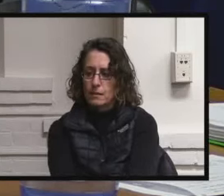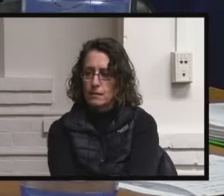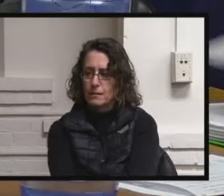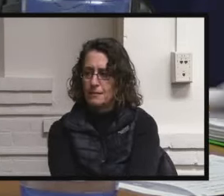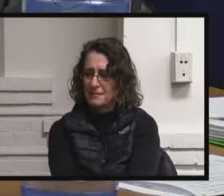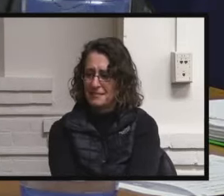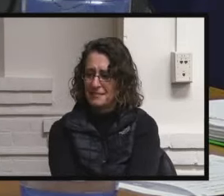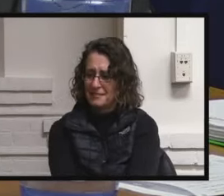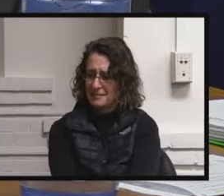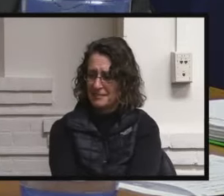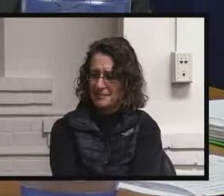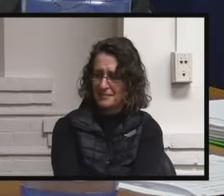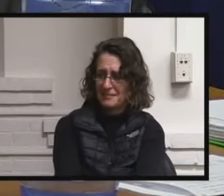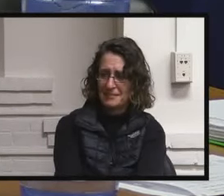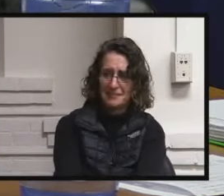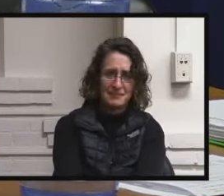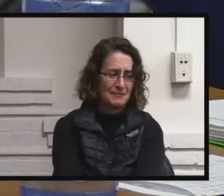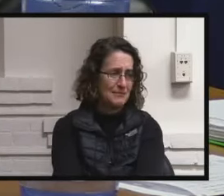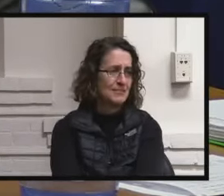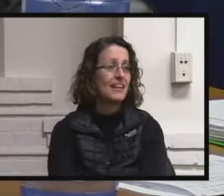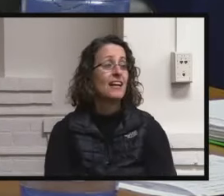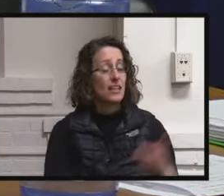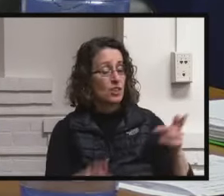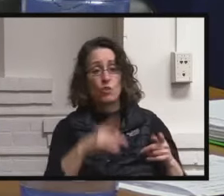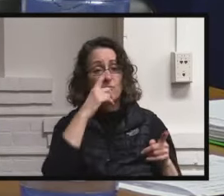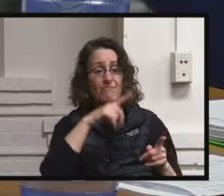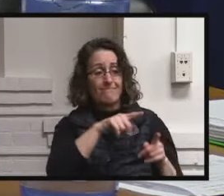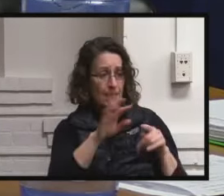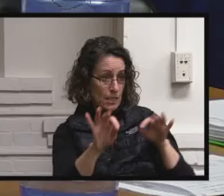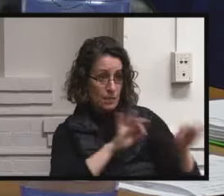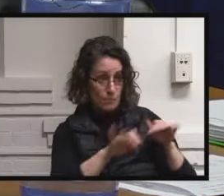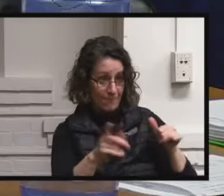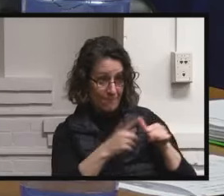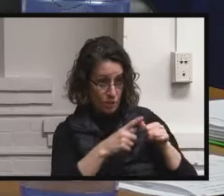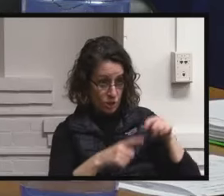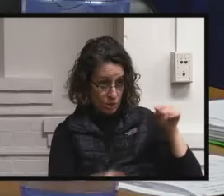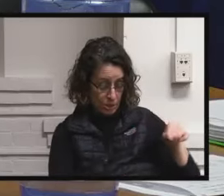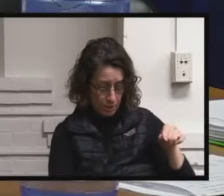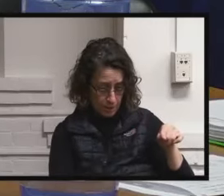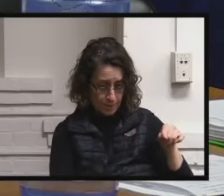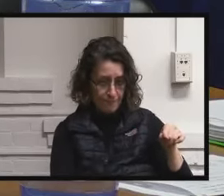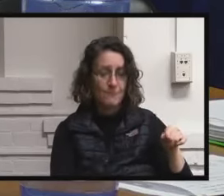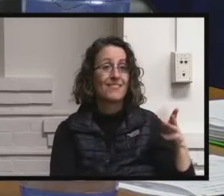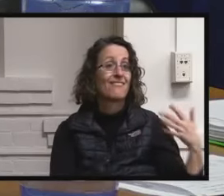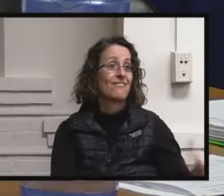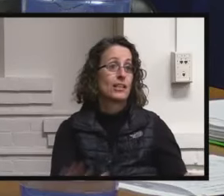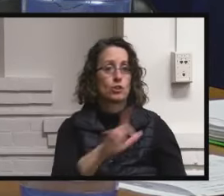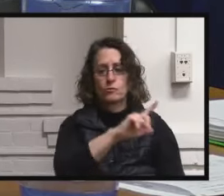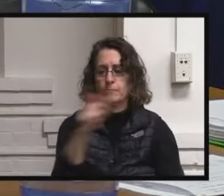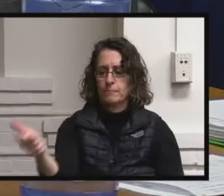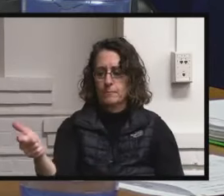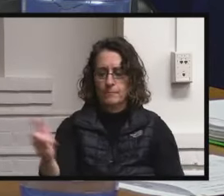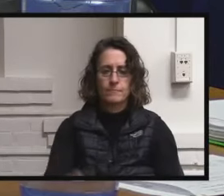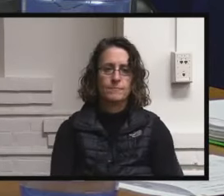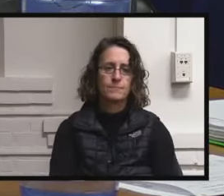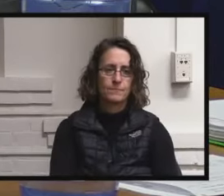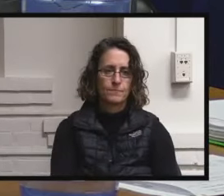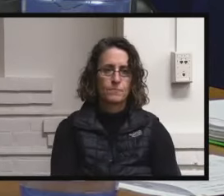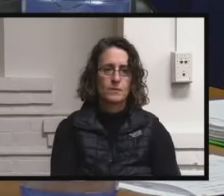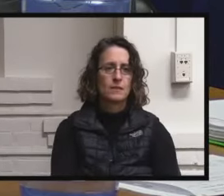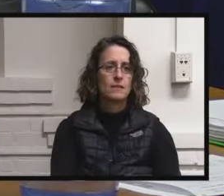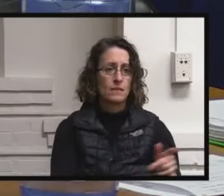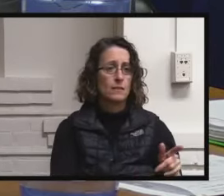would just talk us through the tax stabilization agreements first, and then we'll move to the other ones. Sure. We'll take votes about the